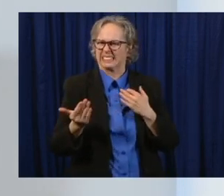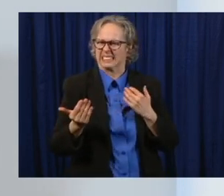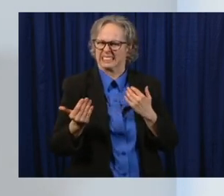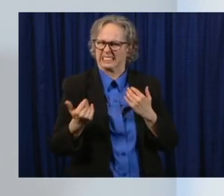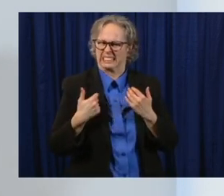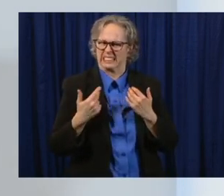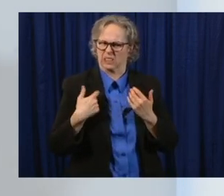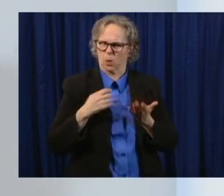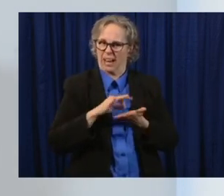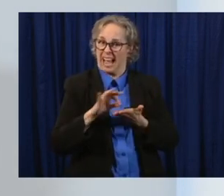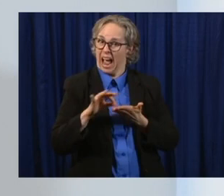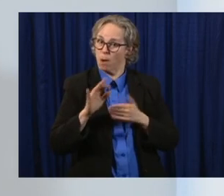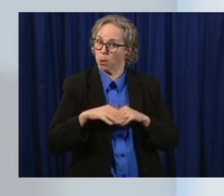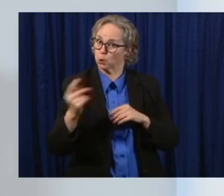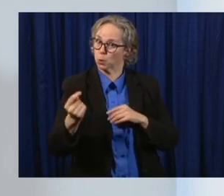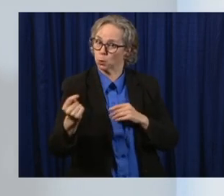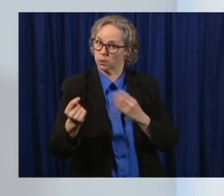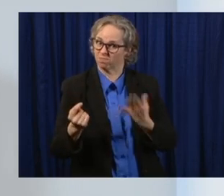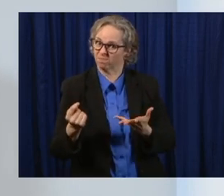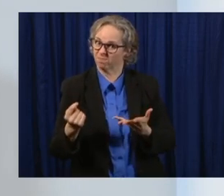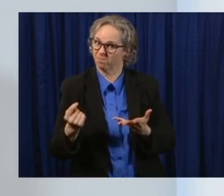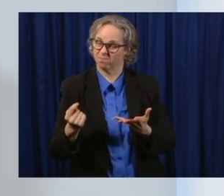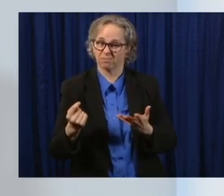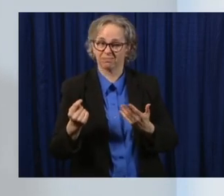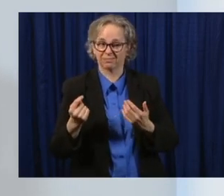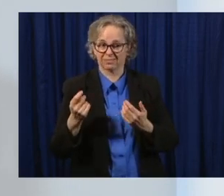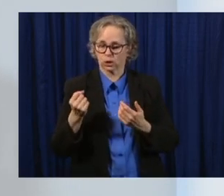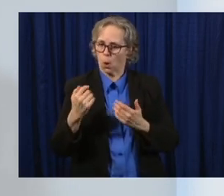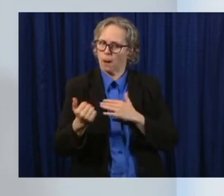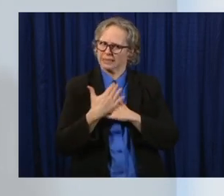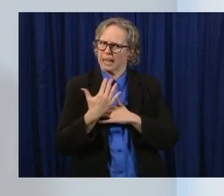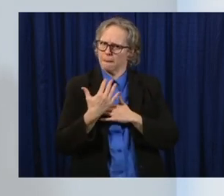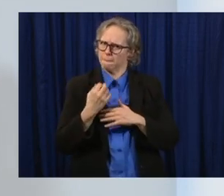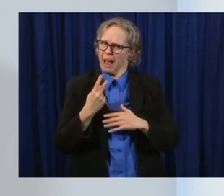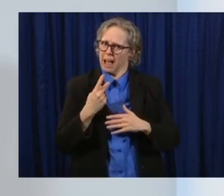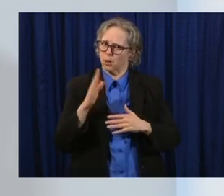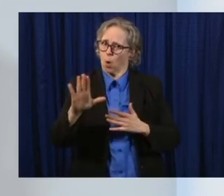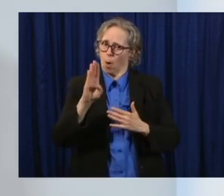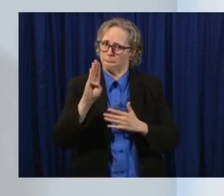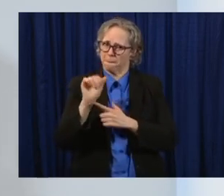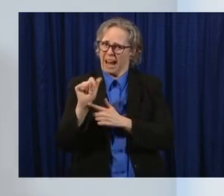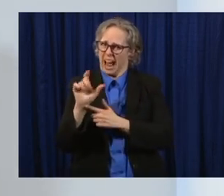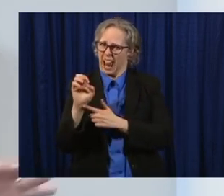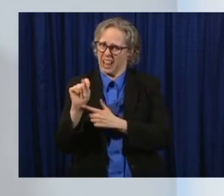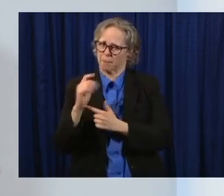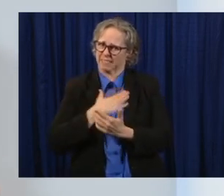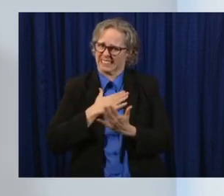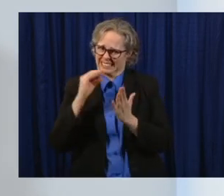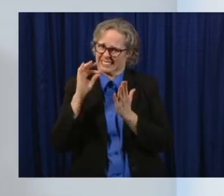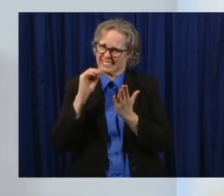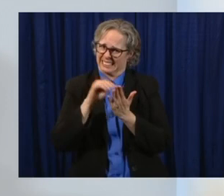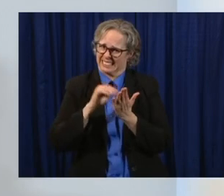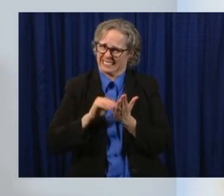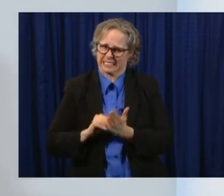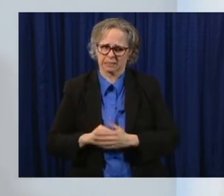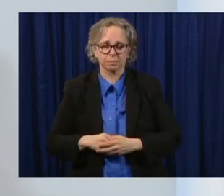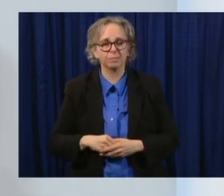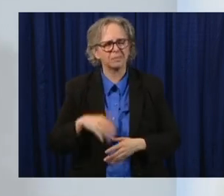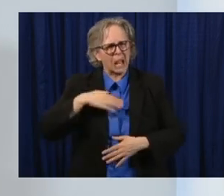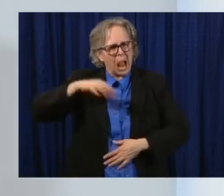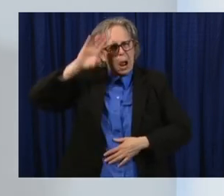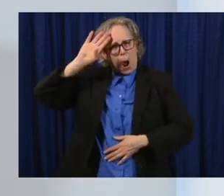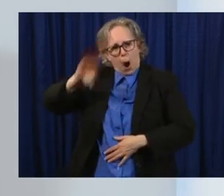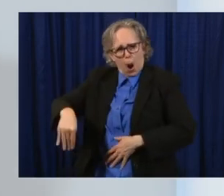And deliver that ballot and get it back. And I know this because during my time, and just think about all the things that are out there. We know that